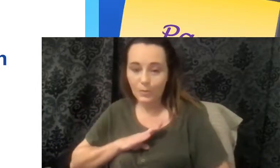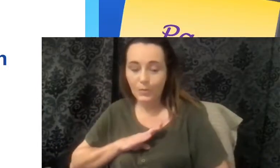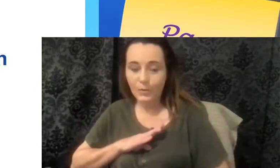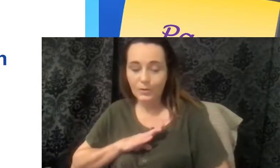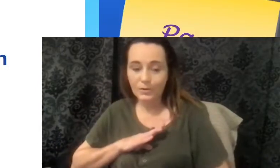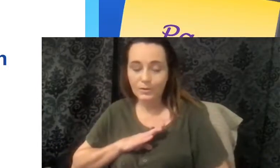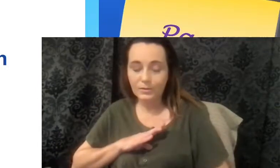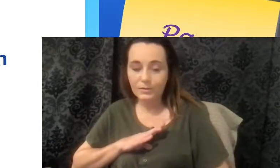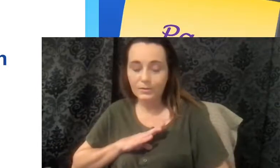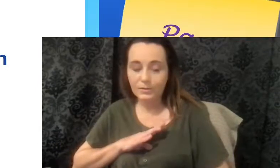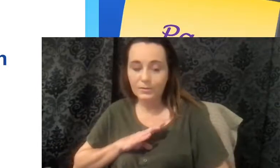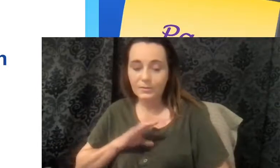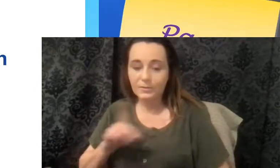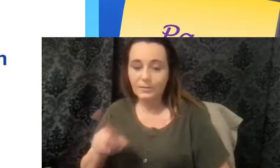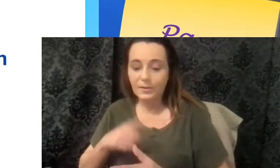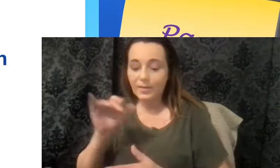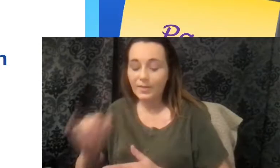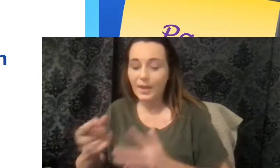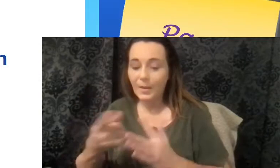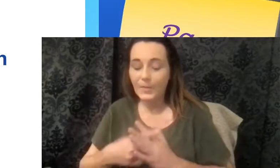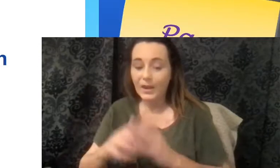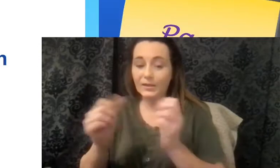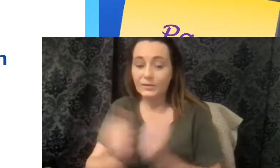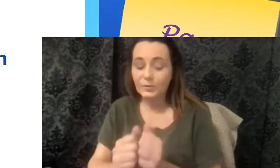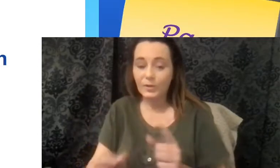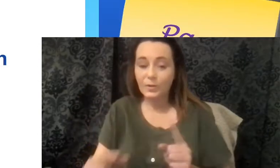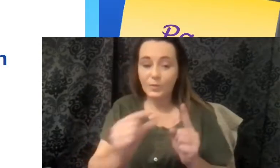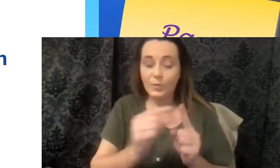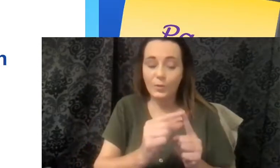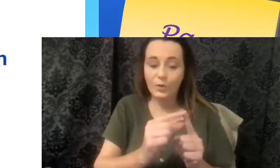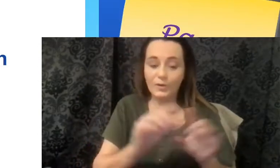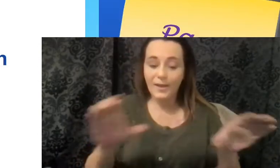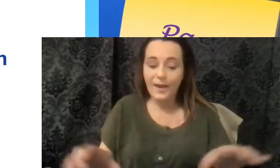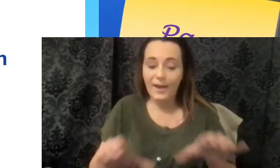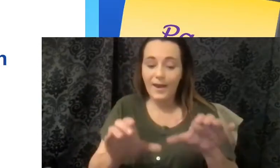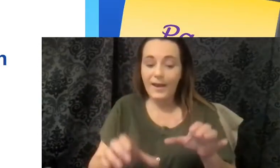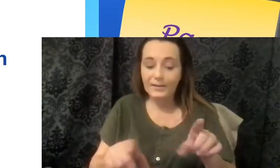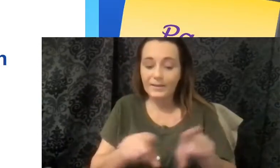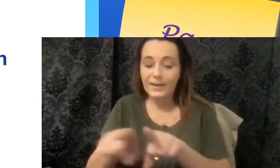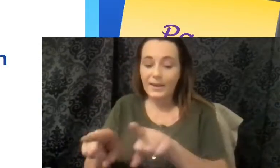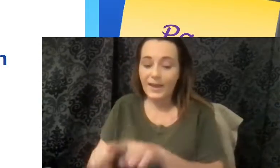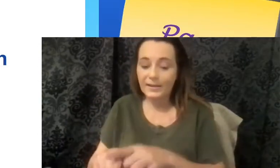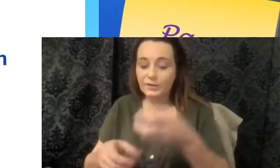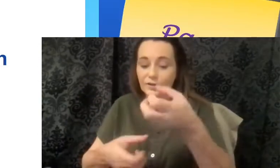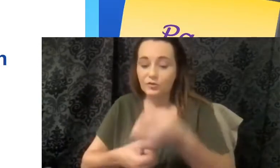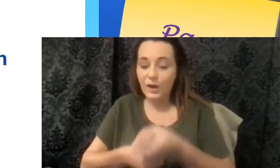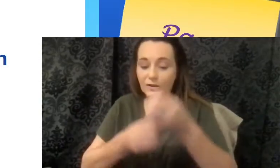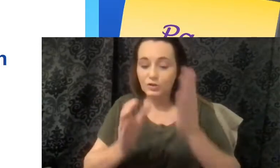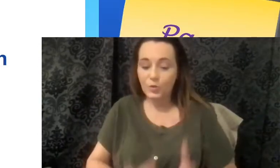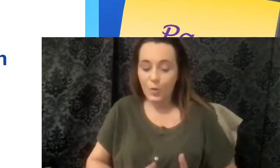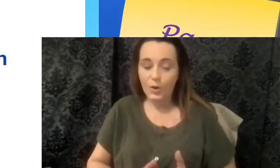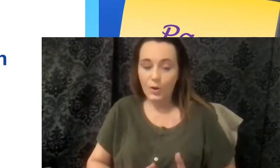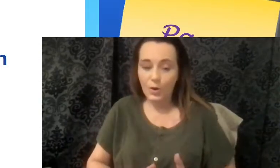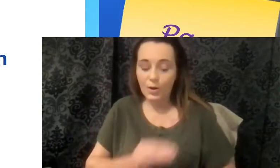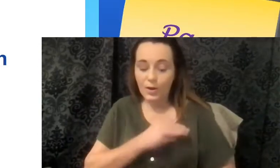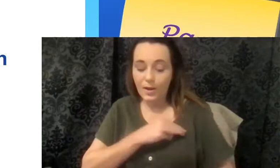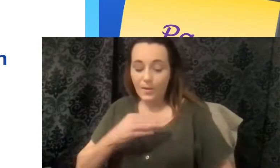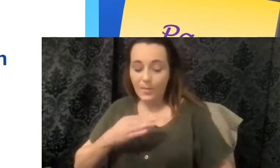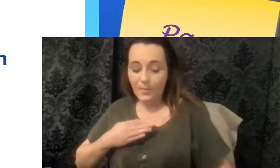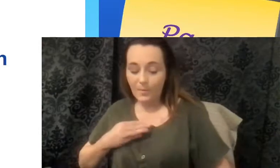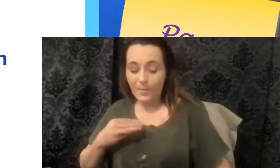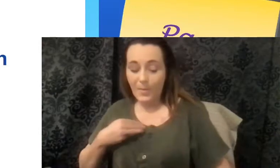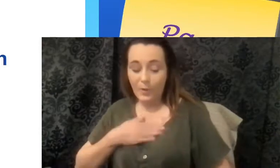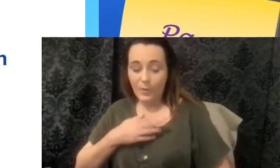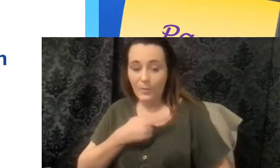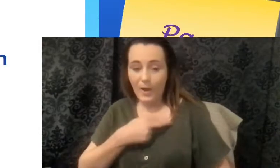FIPT, that begins with the words, acting as the trustor. So a member of my region brought that question and